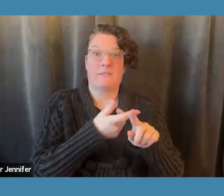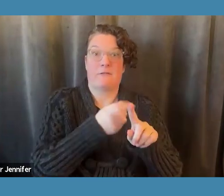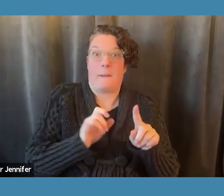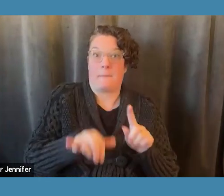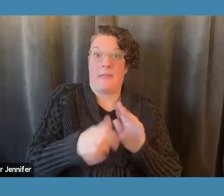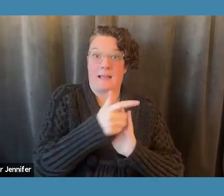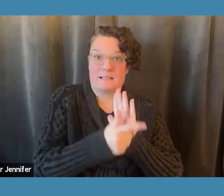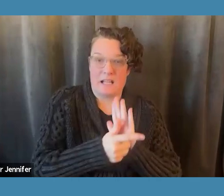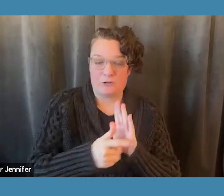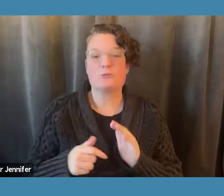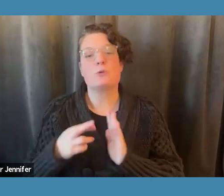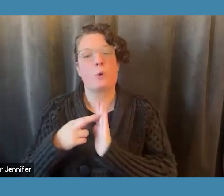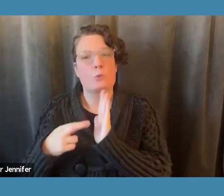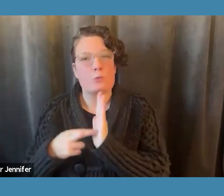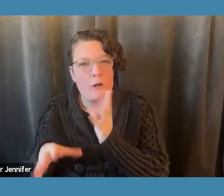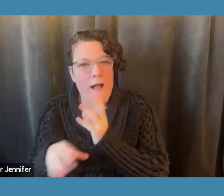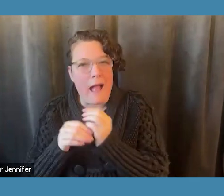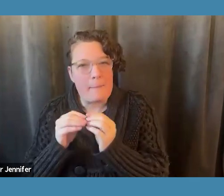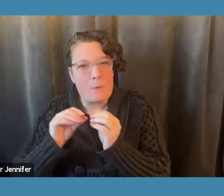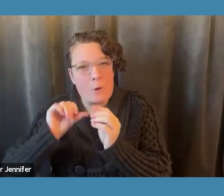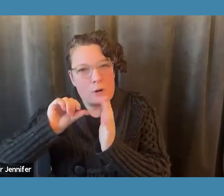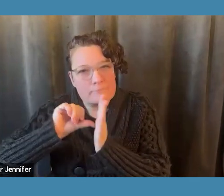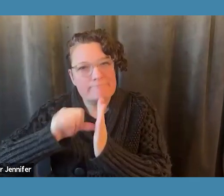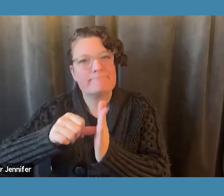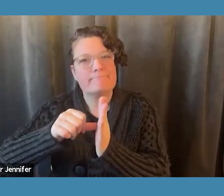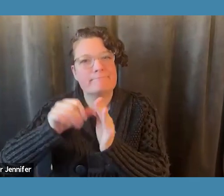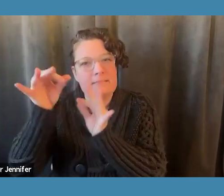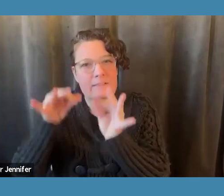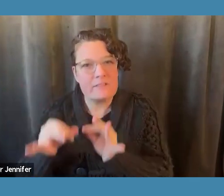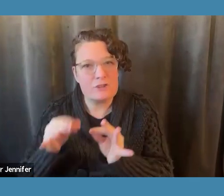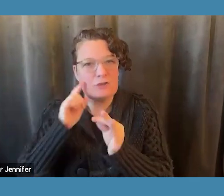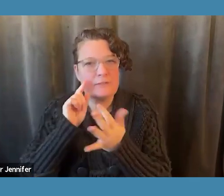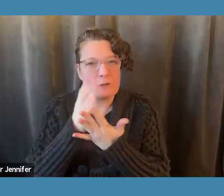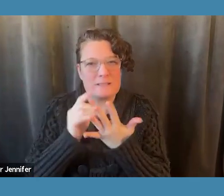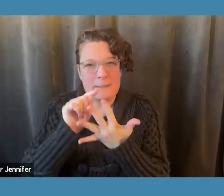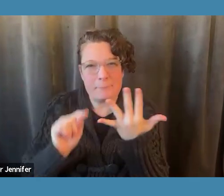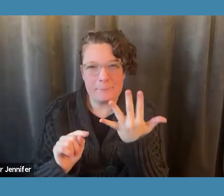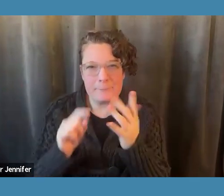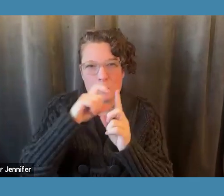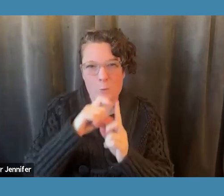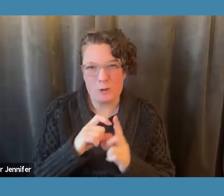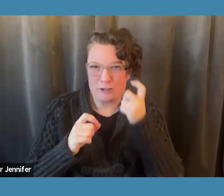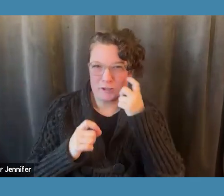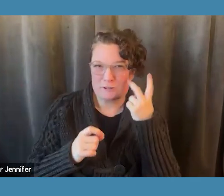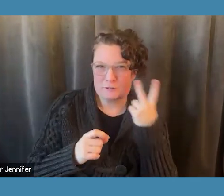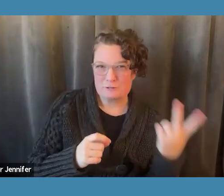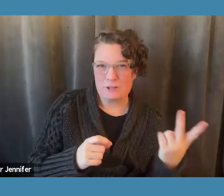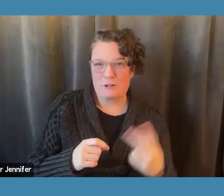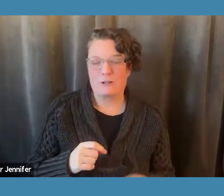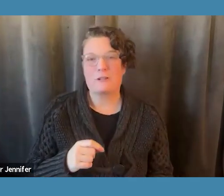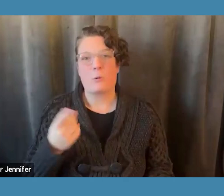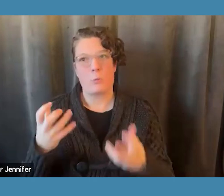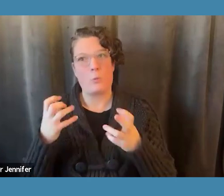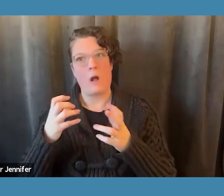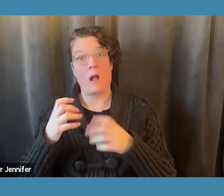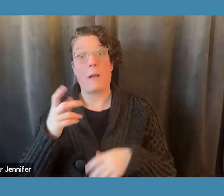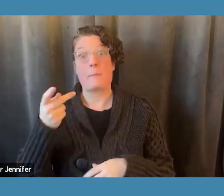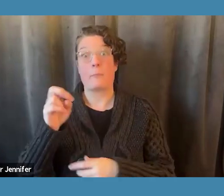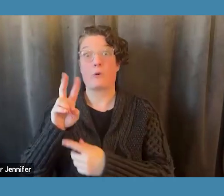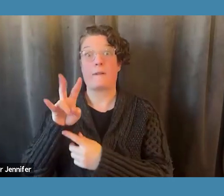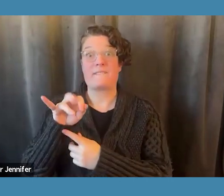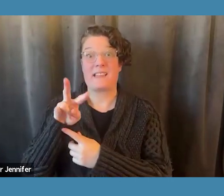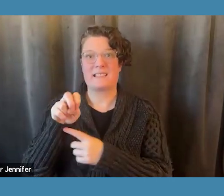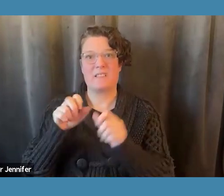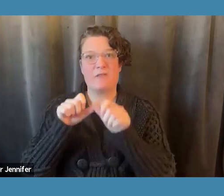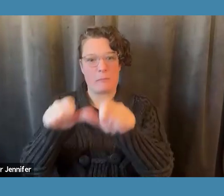added some additional definition for some of those words that were in Chapter 393. So they want it to be pervasive, and